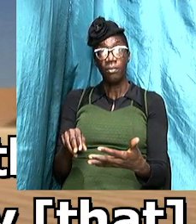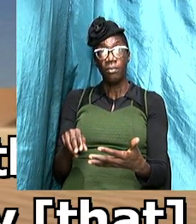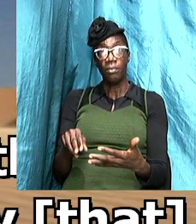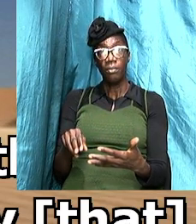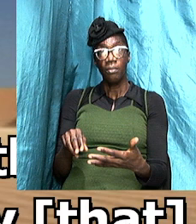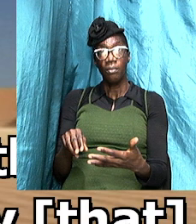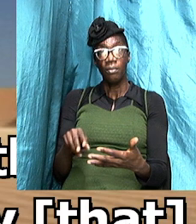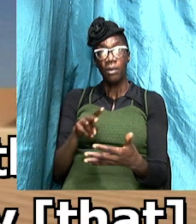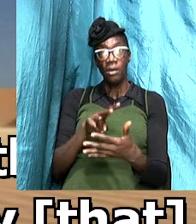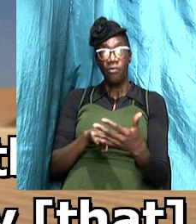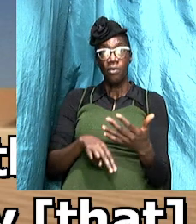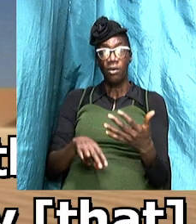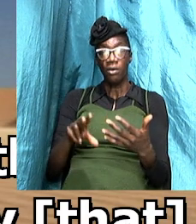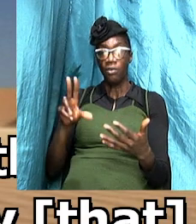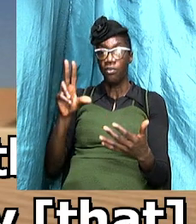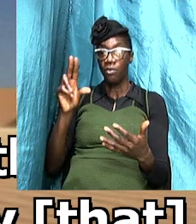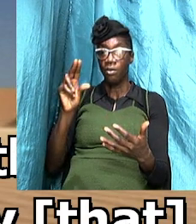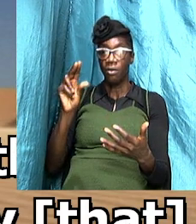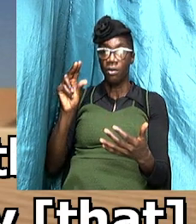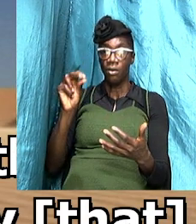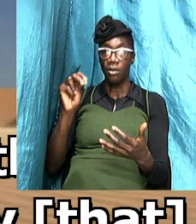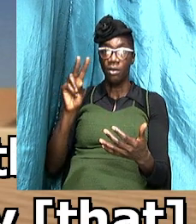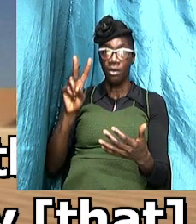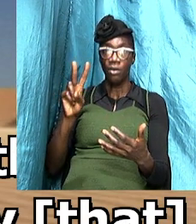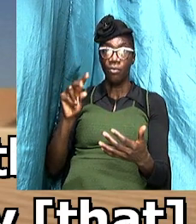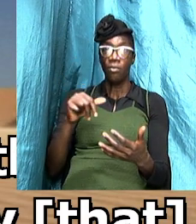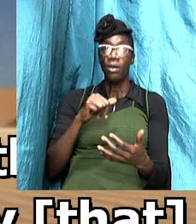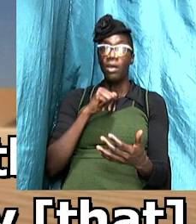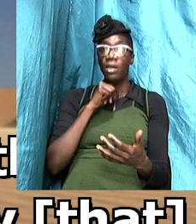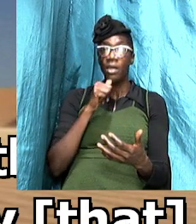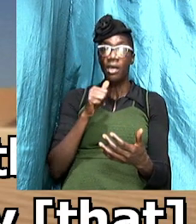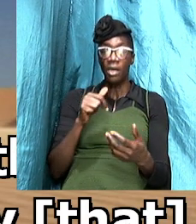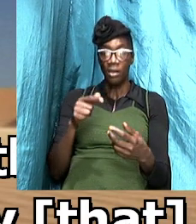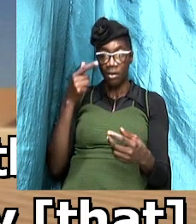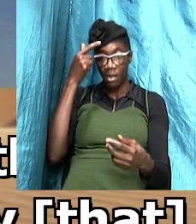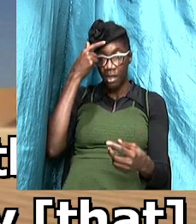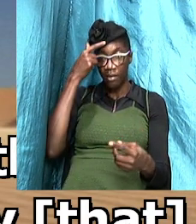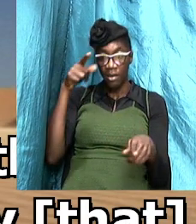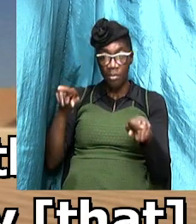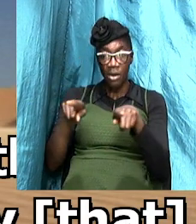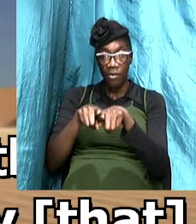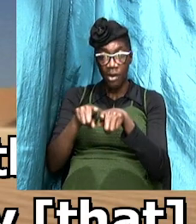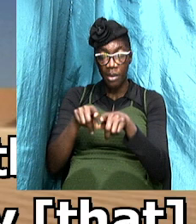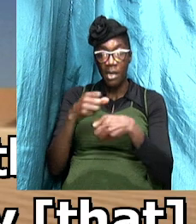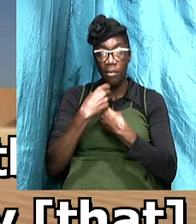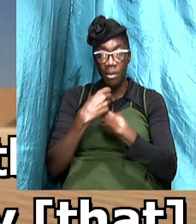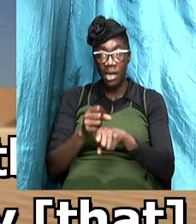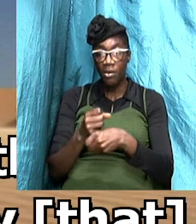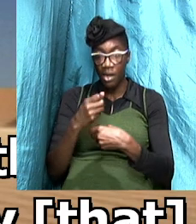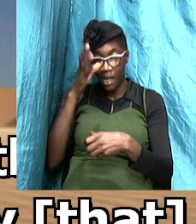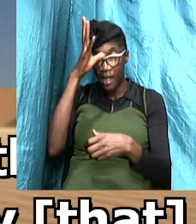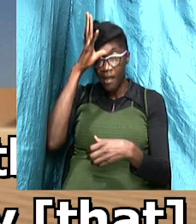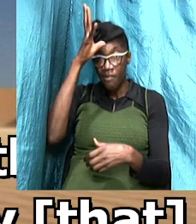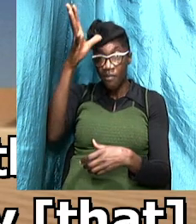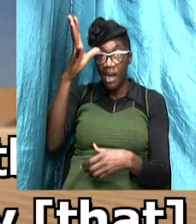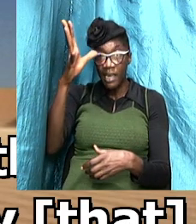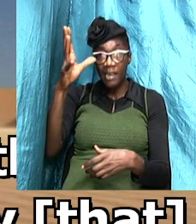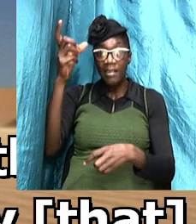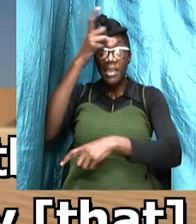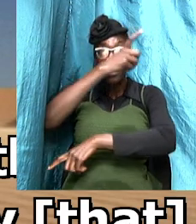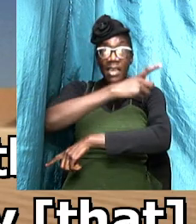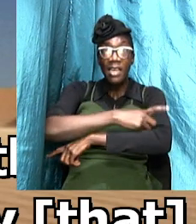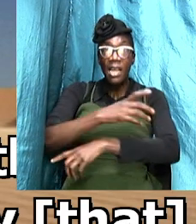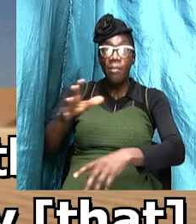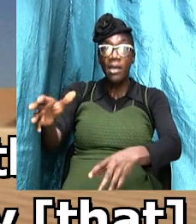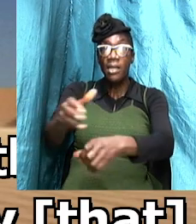verse 32 not not according to the covenant that I made with their fathers in the day that I took them by